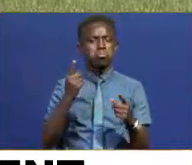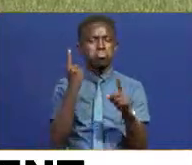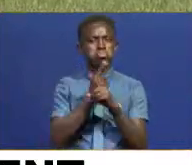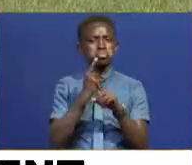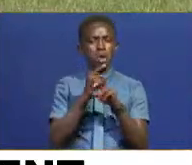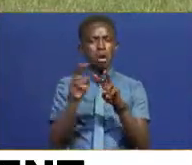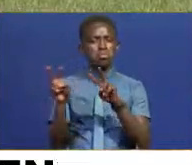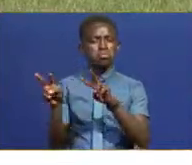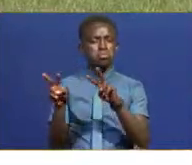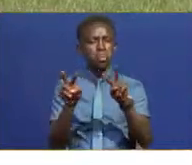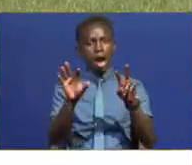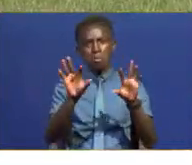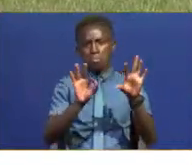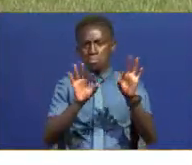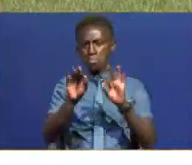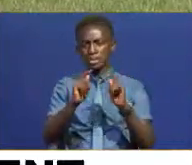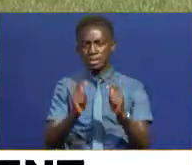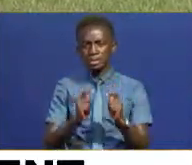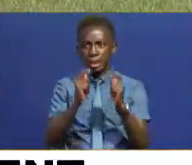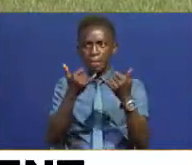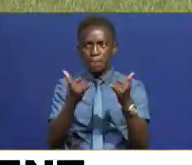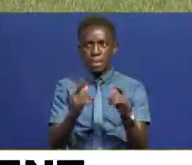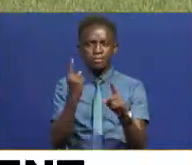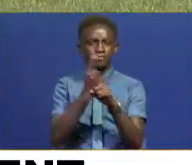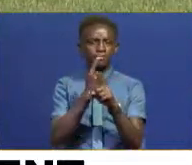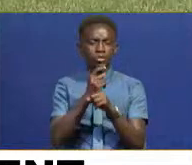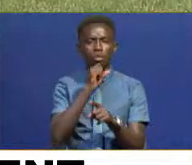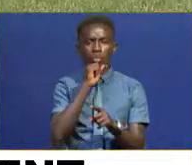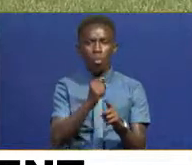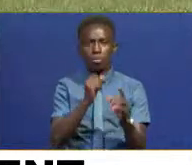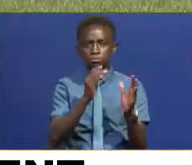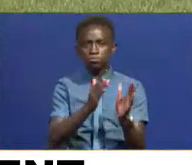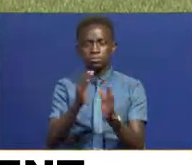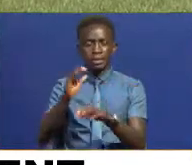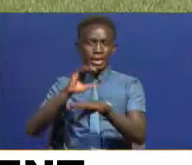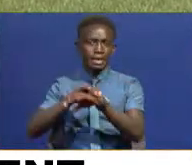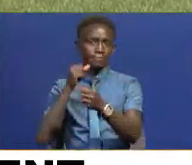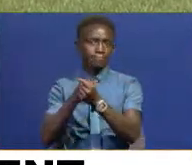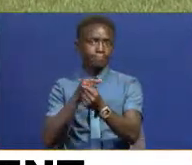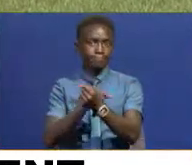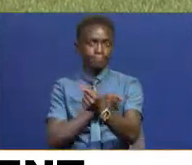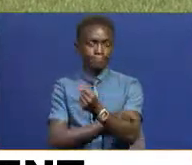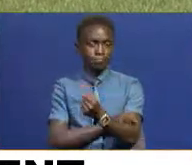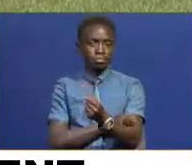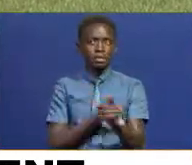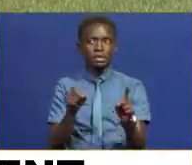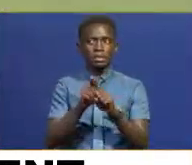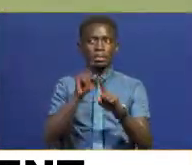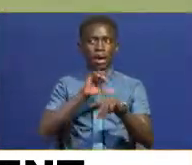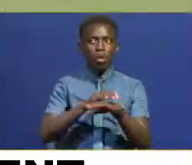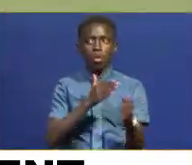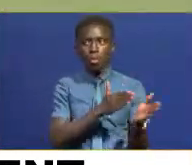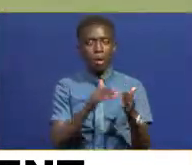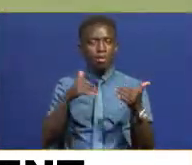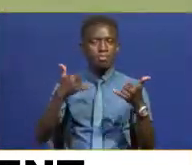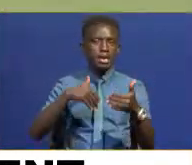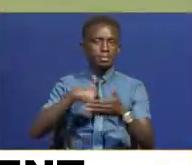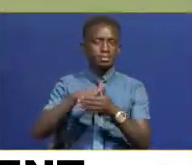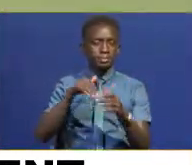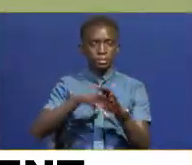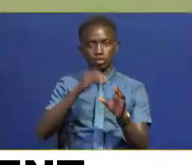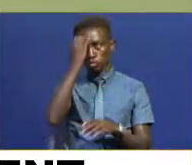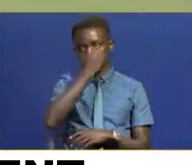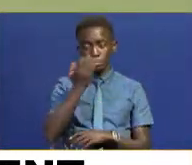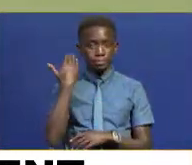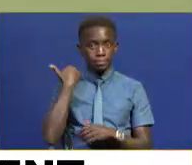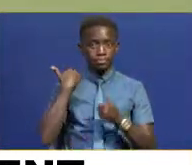players in all the age groups who will get the scholarship chances as well as playing opportunities in Europe. In the previous editions that we've